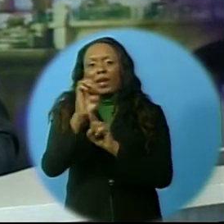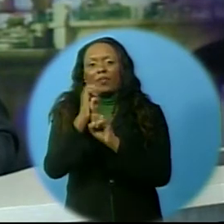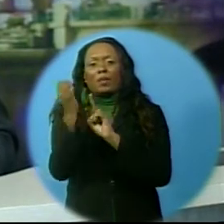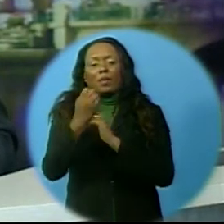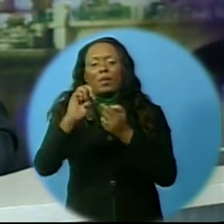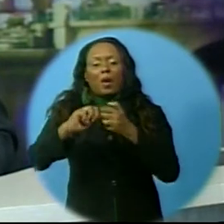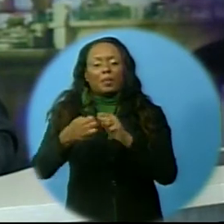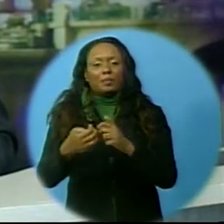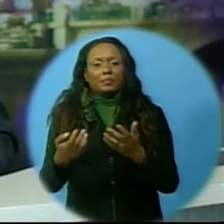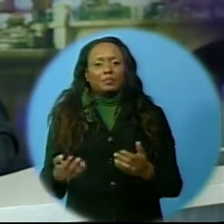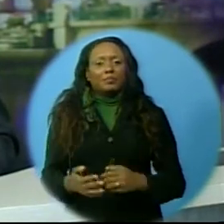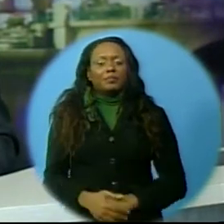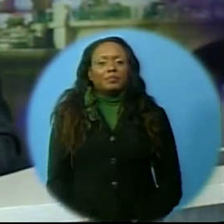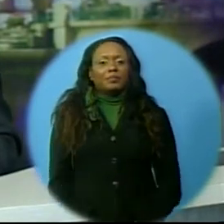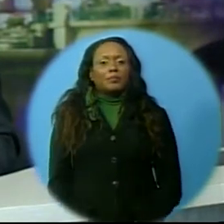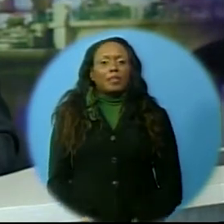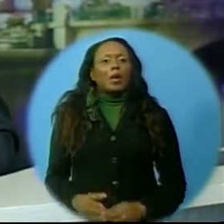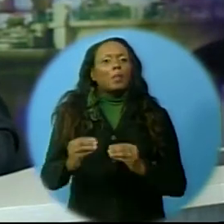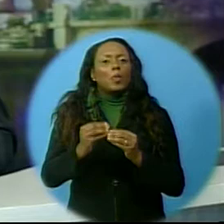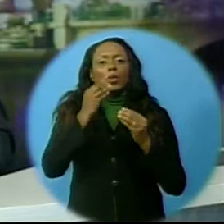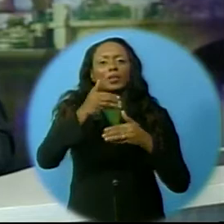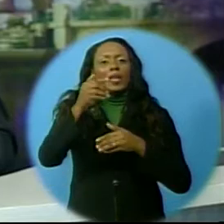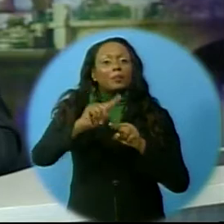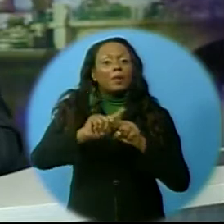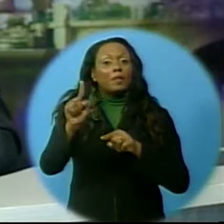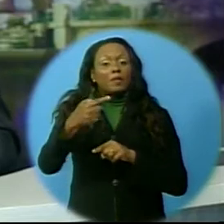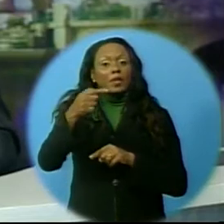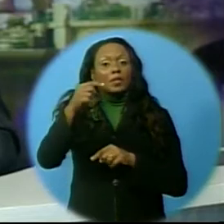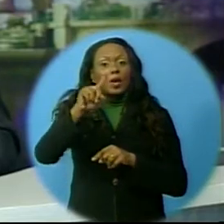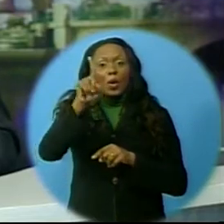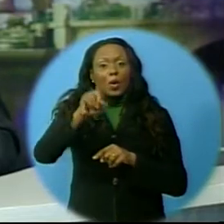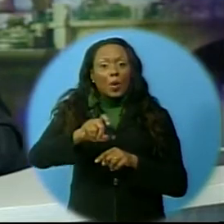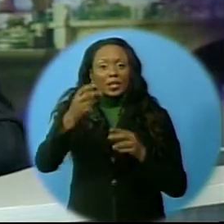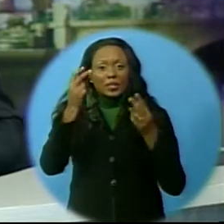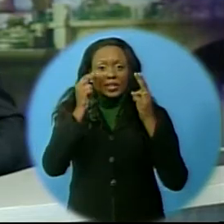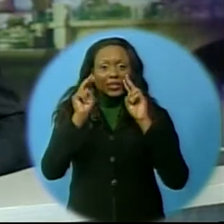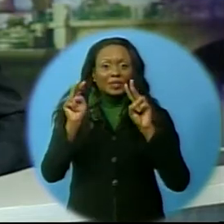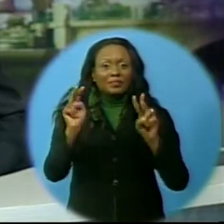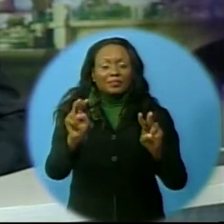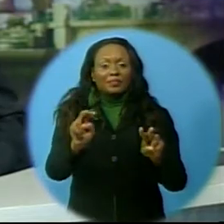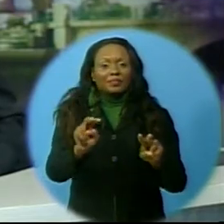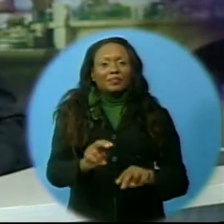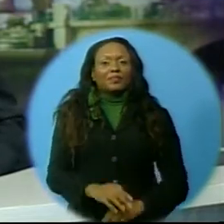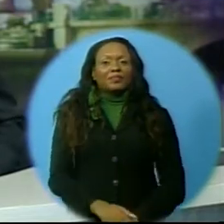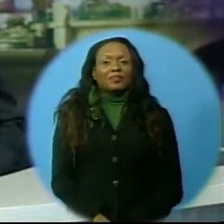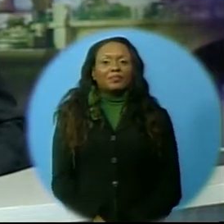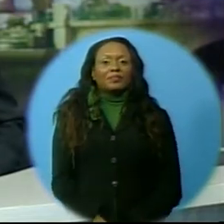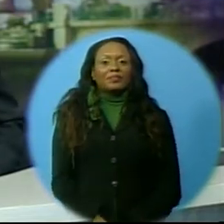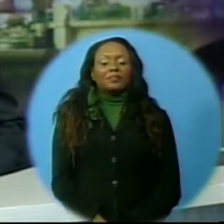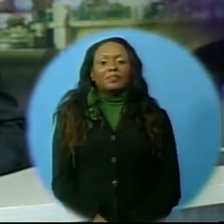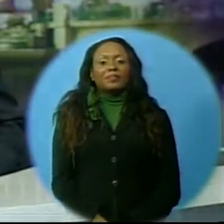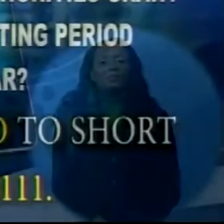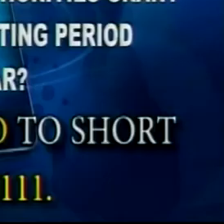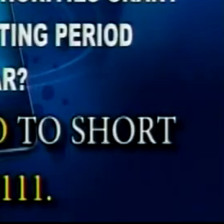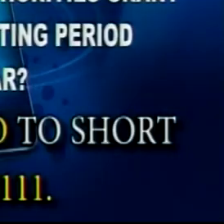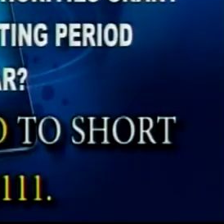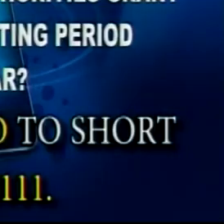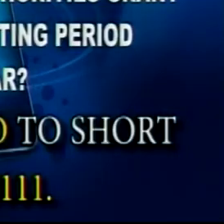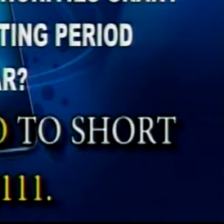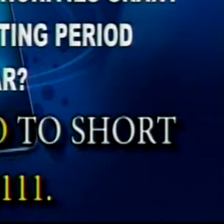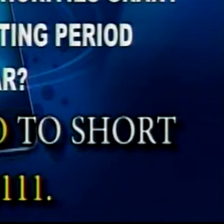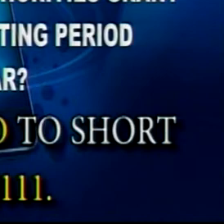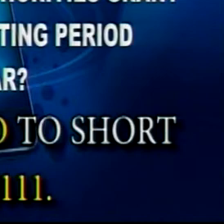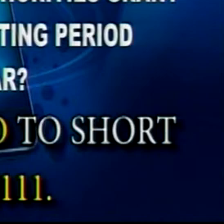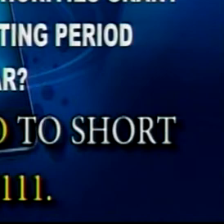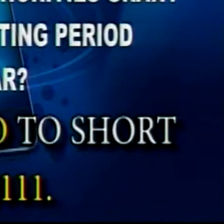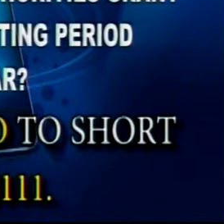environmental problem. More news ahead in just a moment. Time now for you to become interactive on this question. In